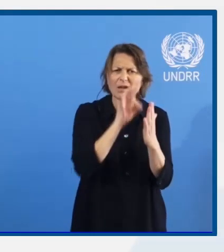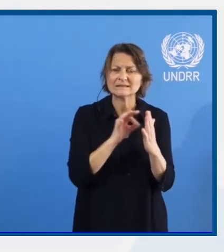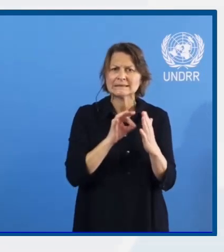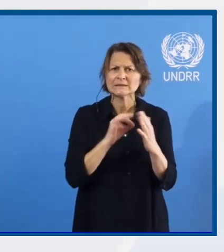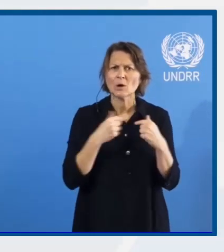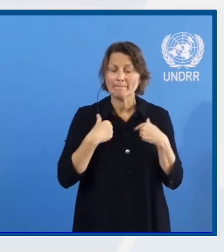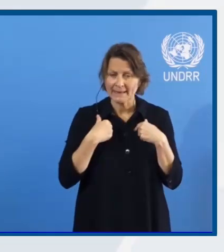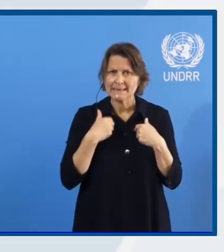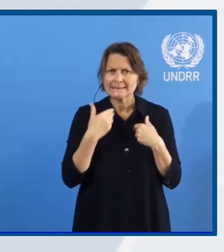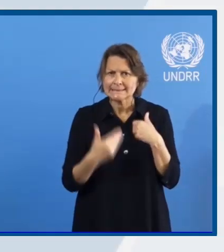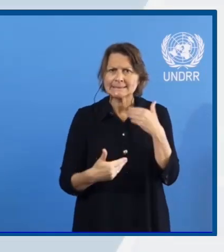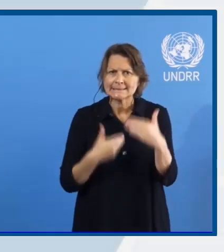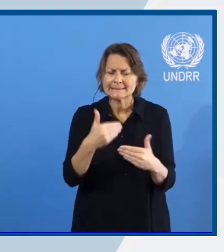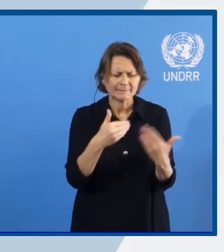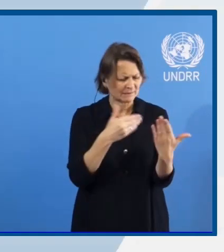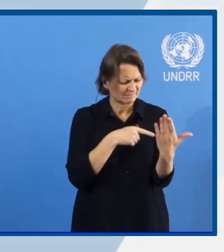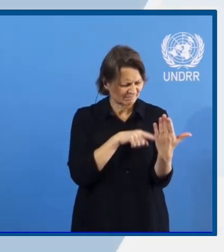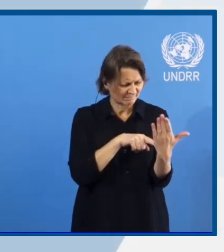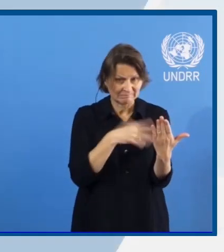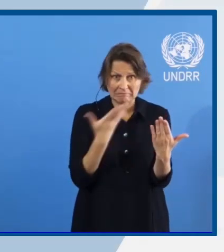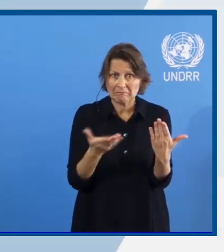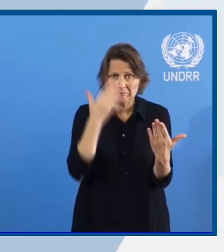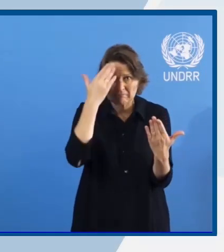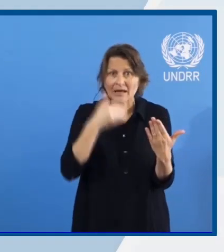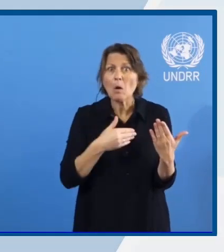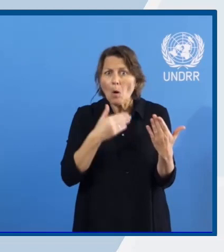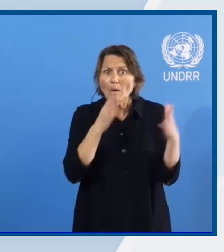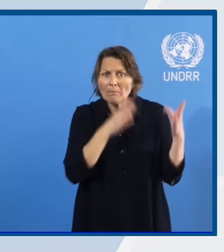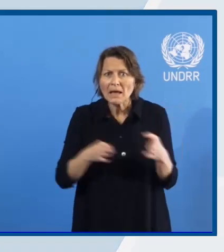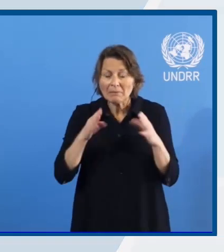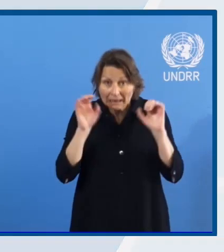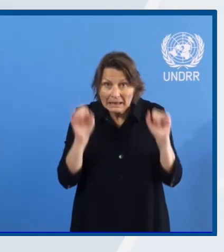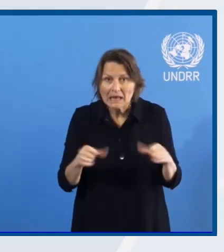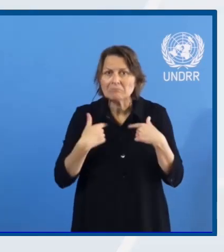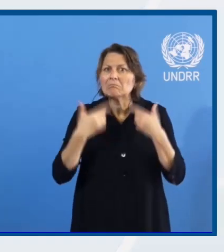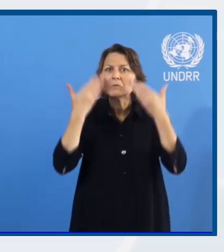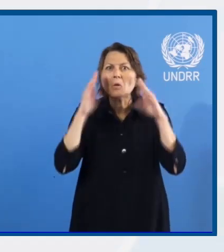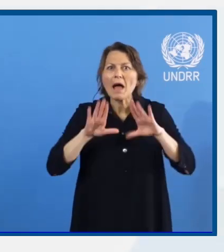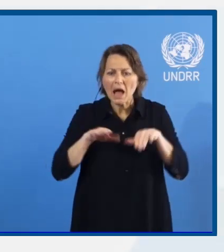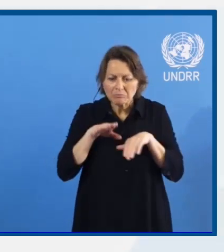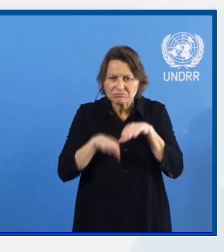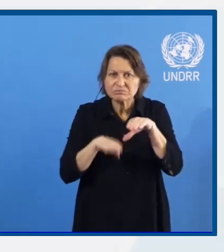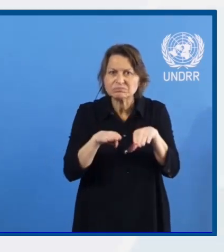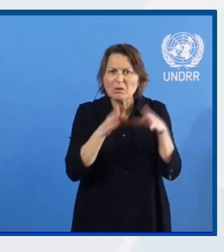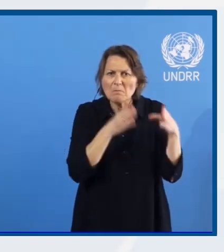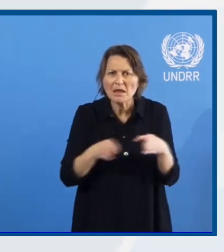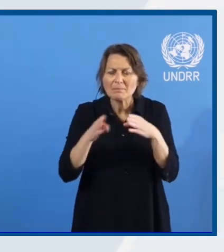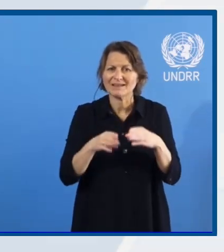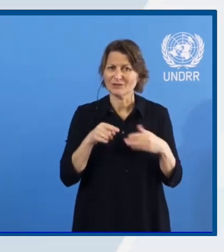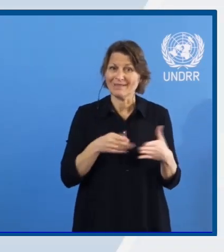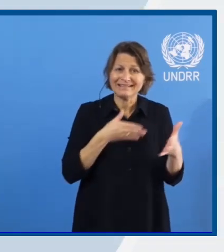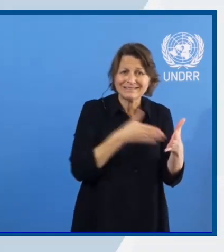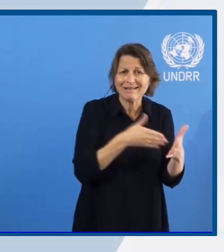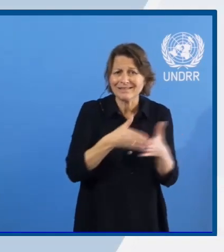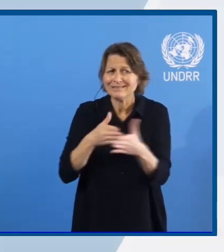the integration of risk in investment planning is critical. And how can these challenges be overcome? I'll